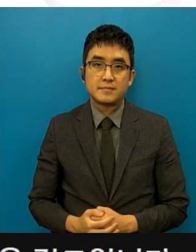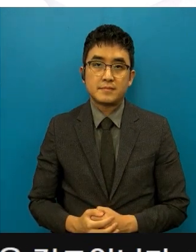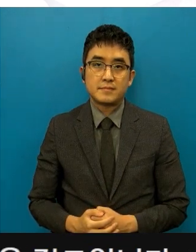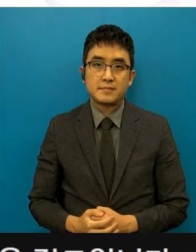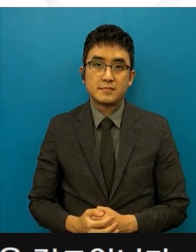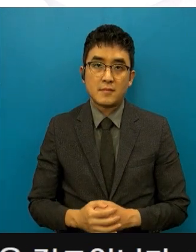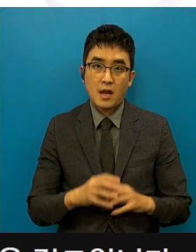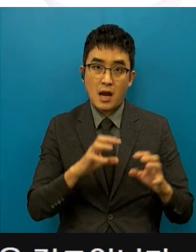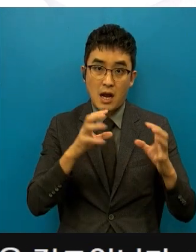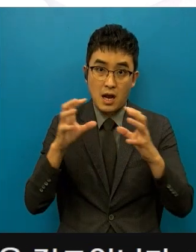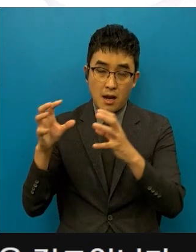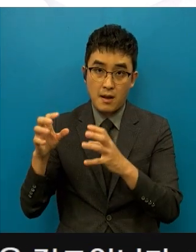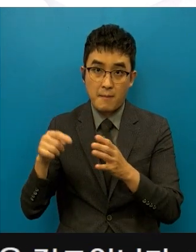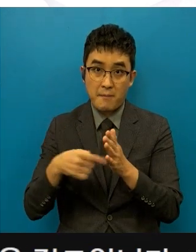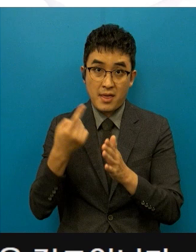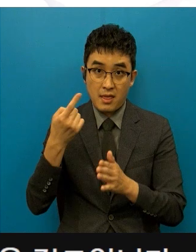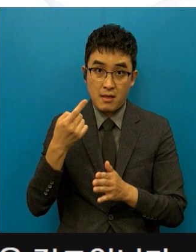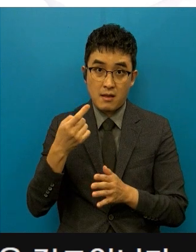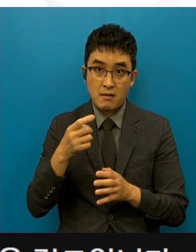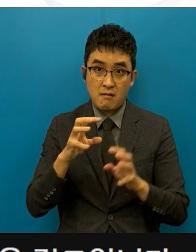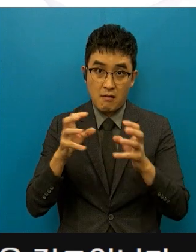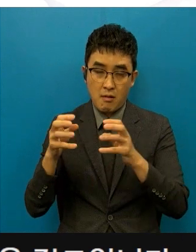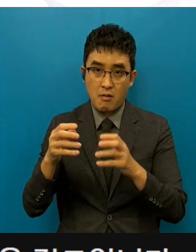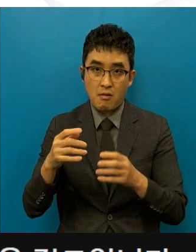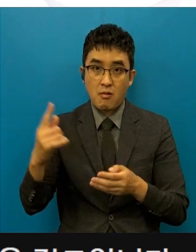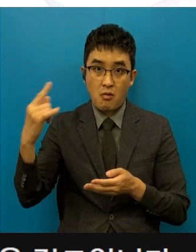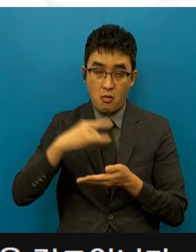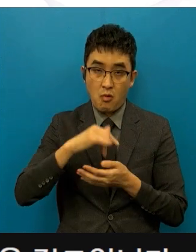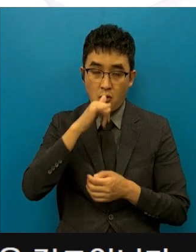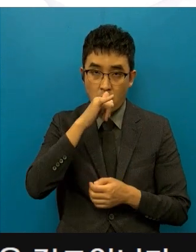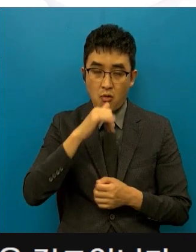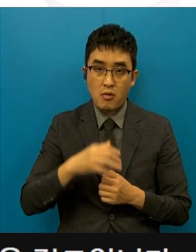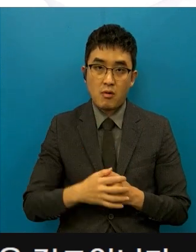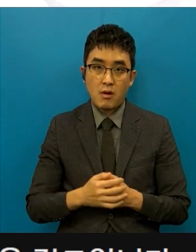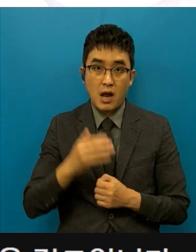4 cases of assisted suicide from these members.